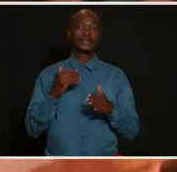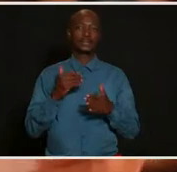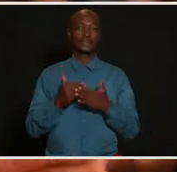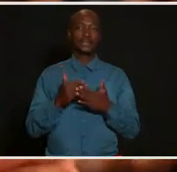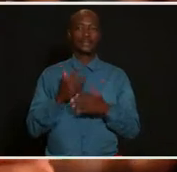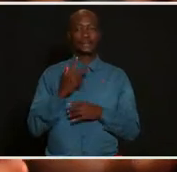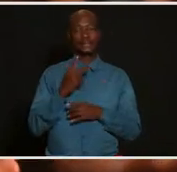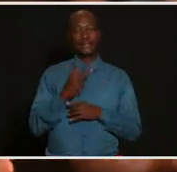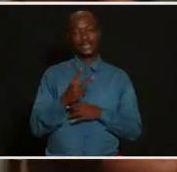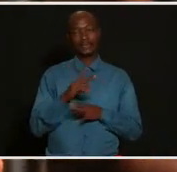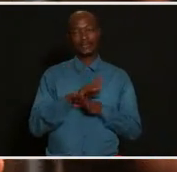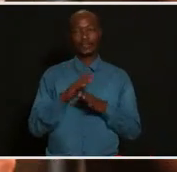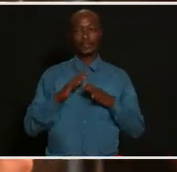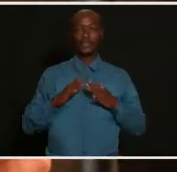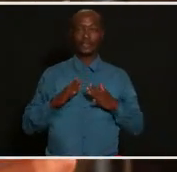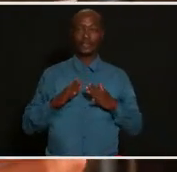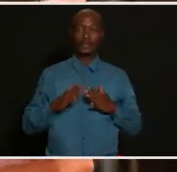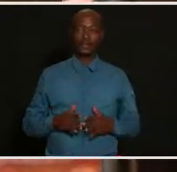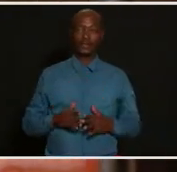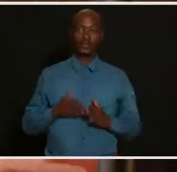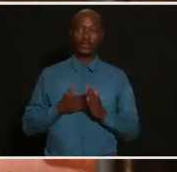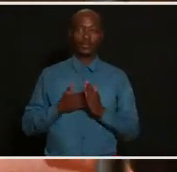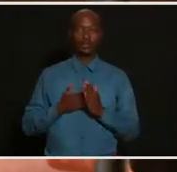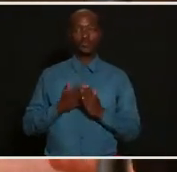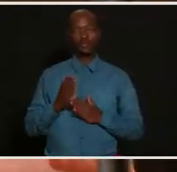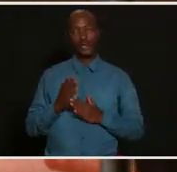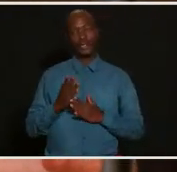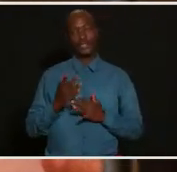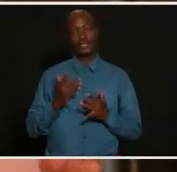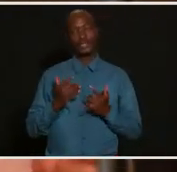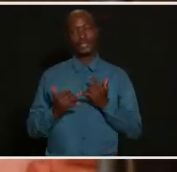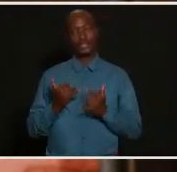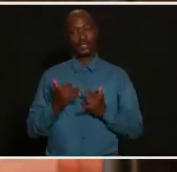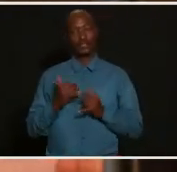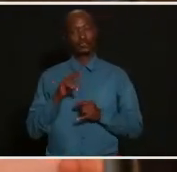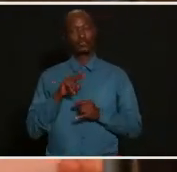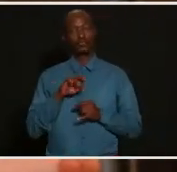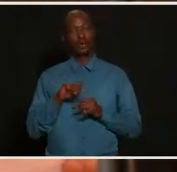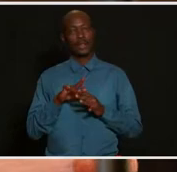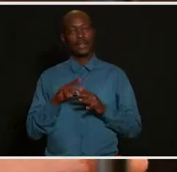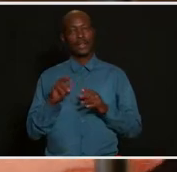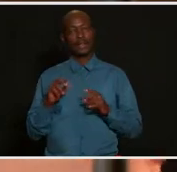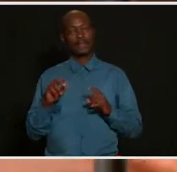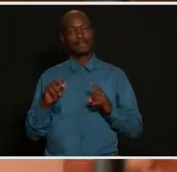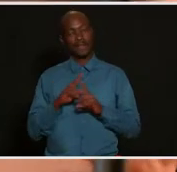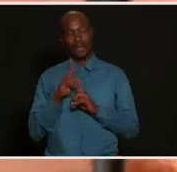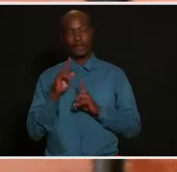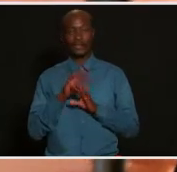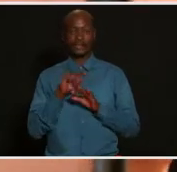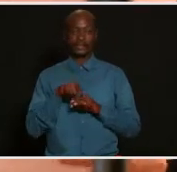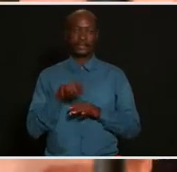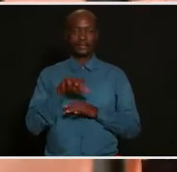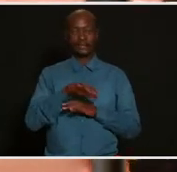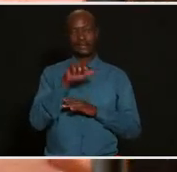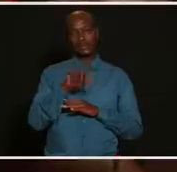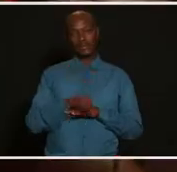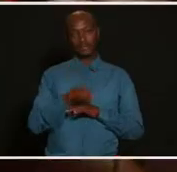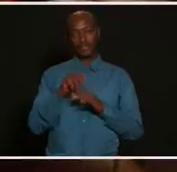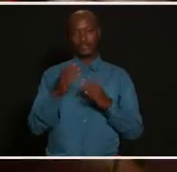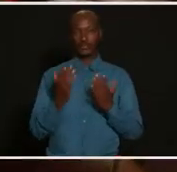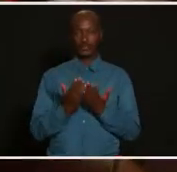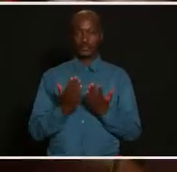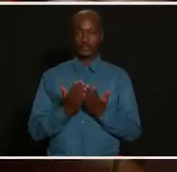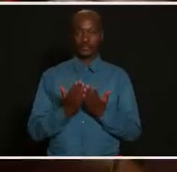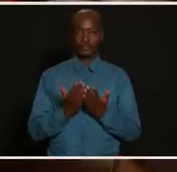from the Human Rights Watch on sexual violence in South African schools it is